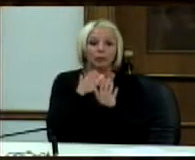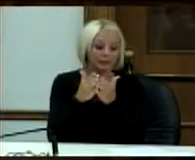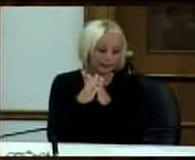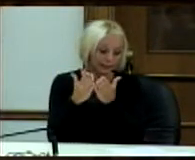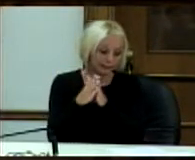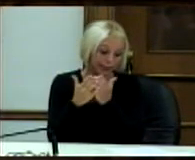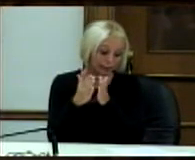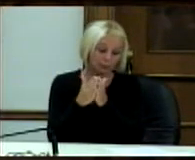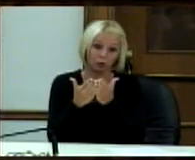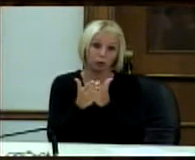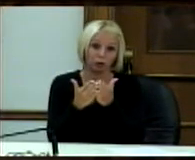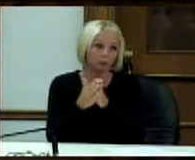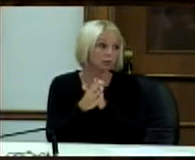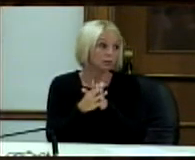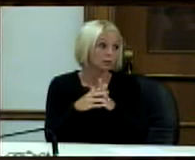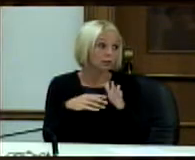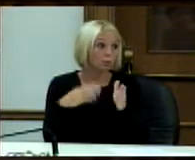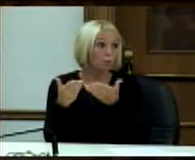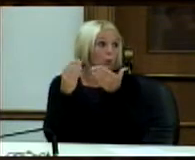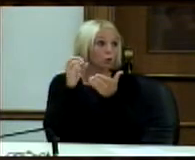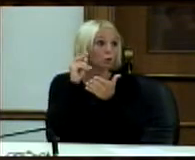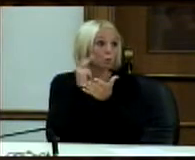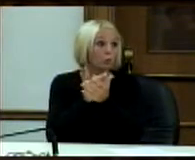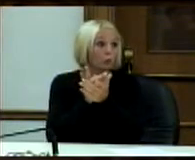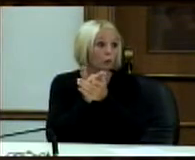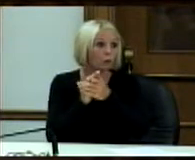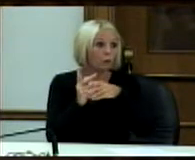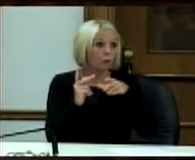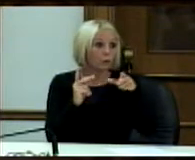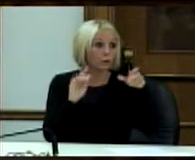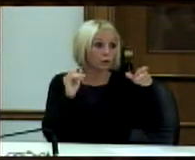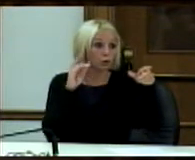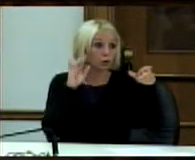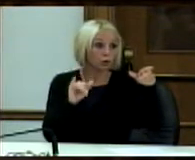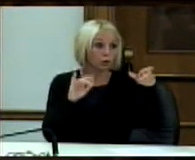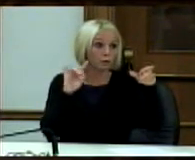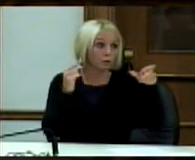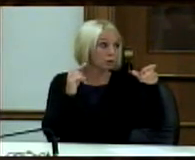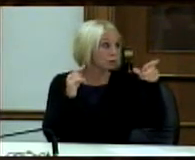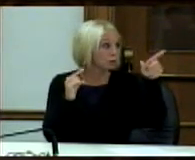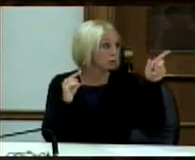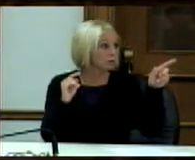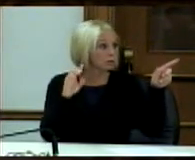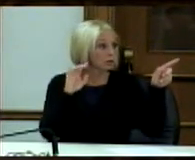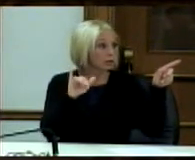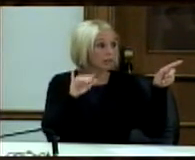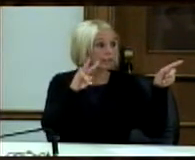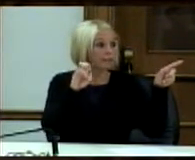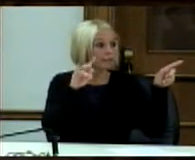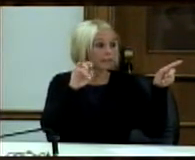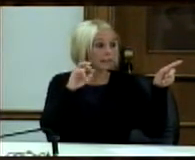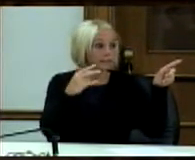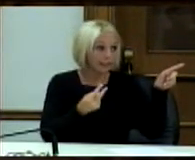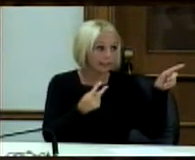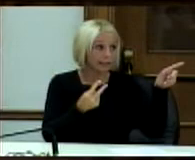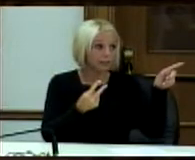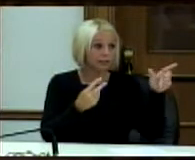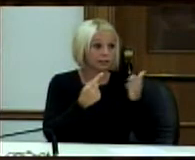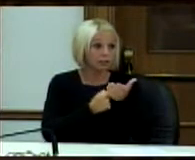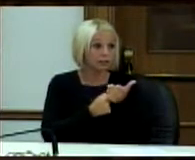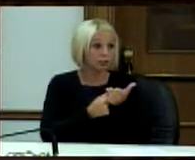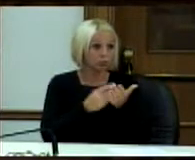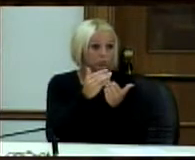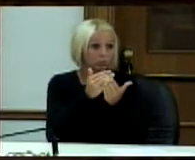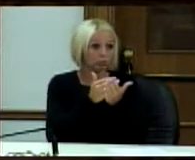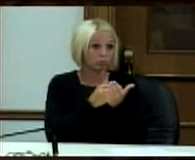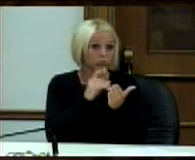I'll entertain a motion to approve those at this time. So moved. We have a motion, is there a second? Second. Any discussion on any of these